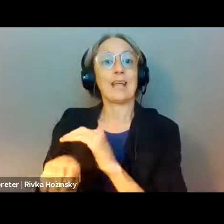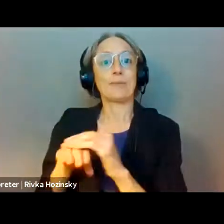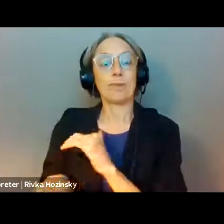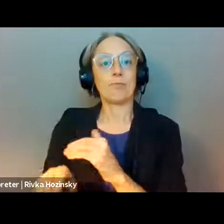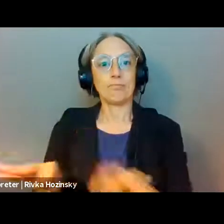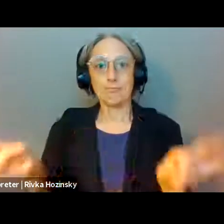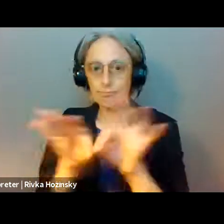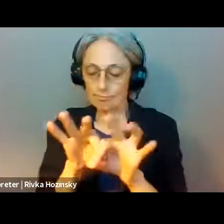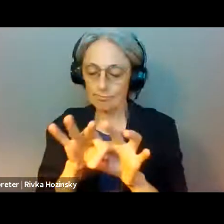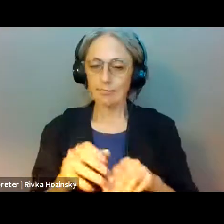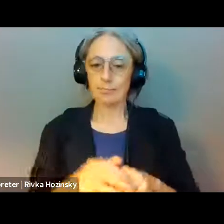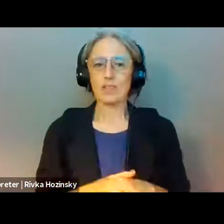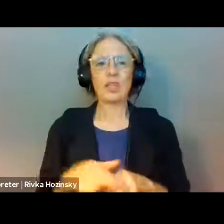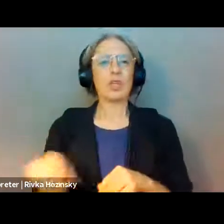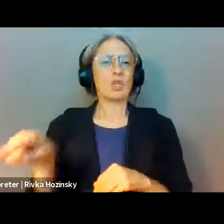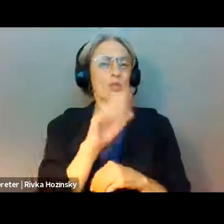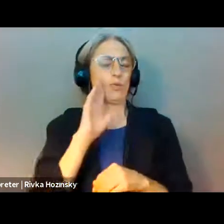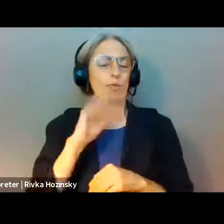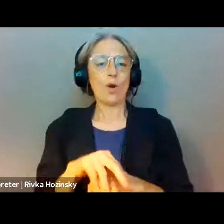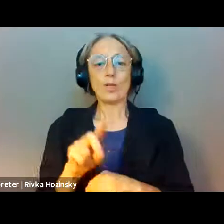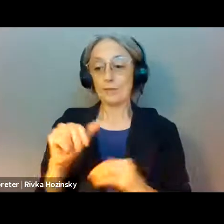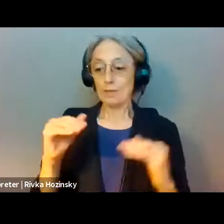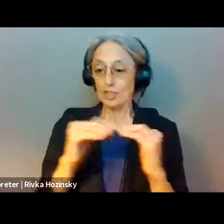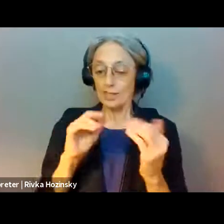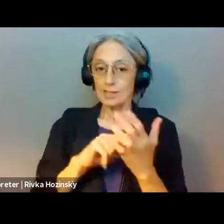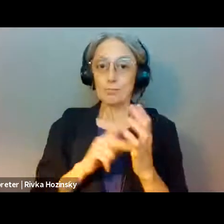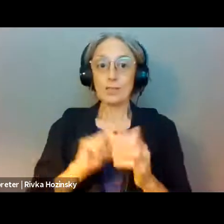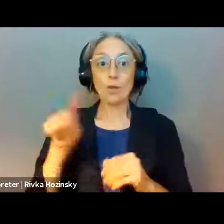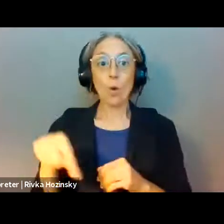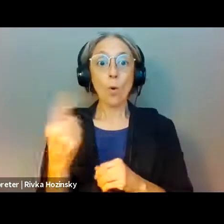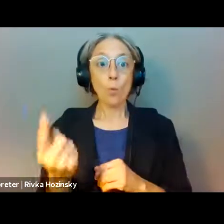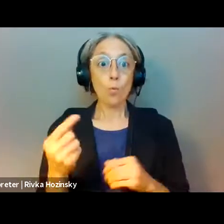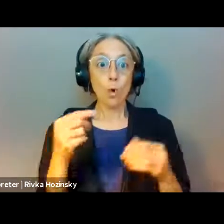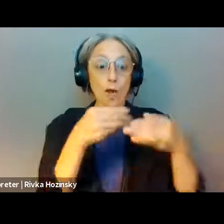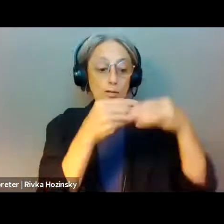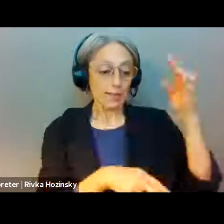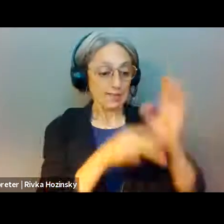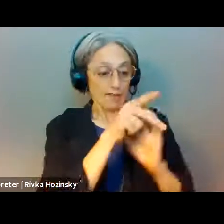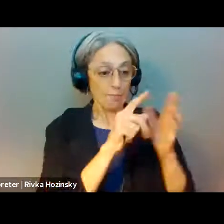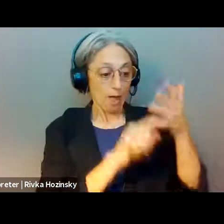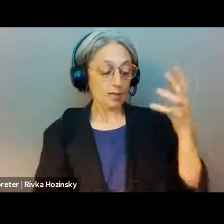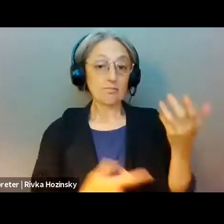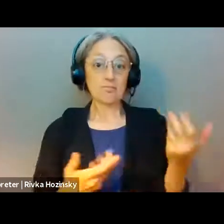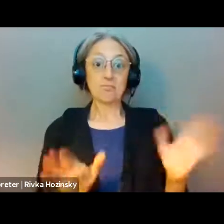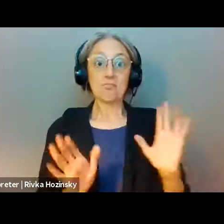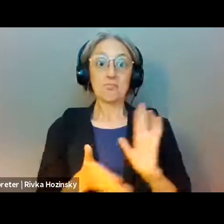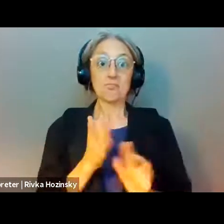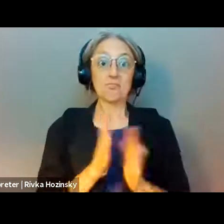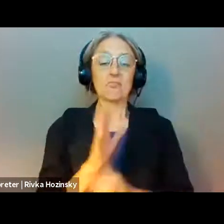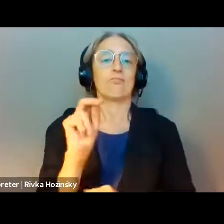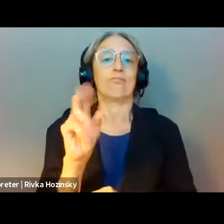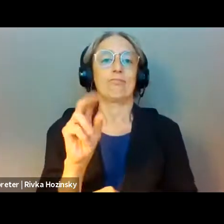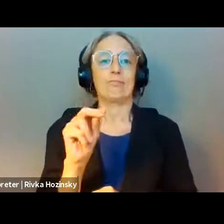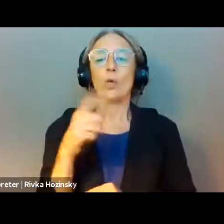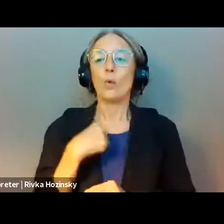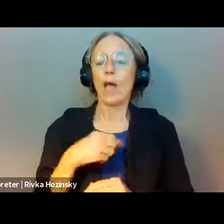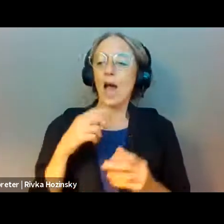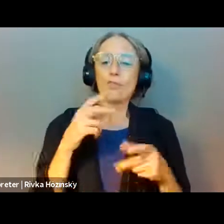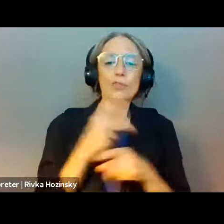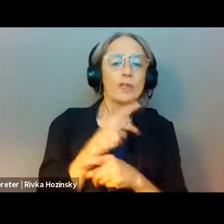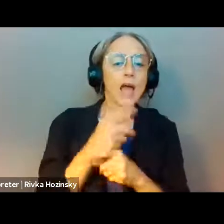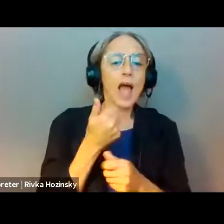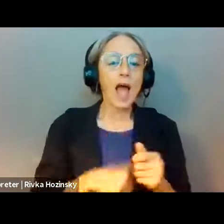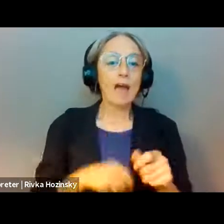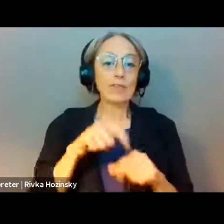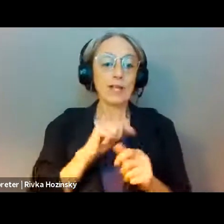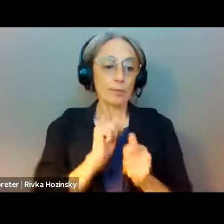justice is not just about one bucket of policy. It is a critical lens we must bring to every policymaking table. And